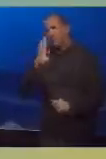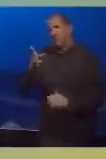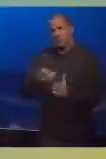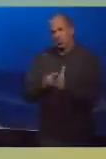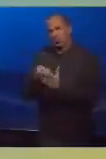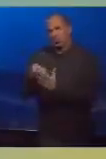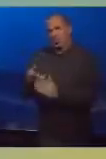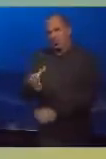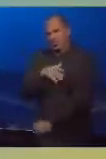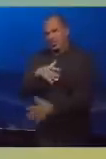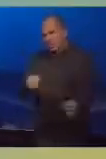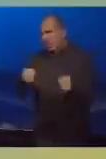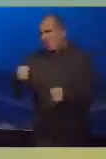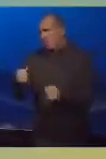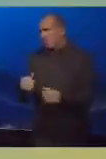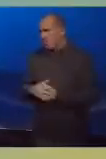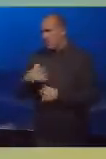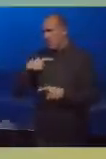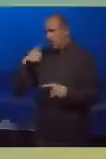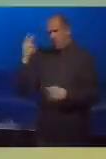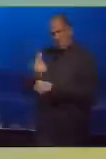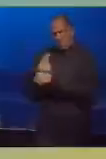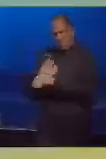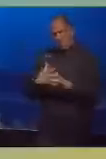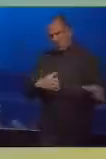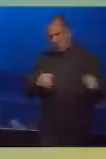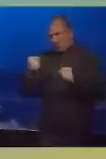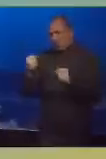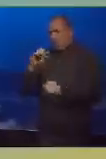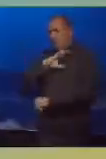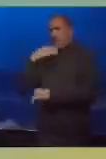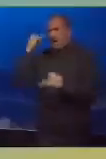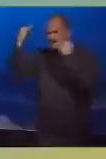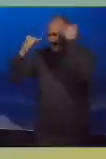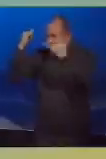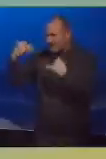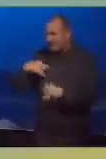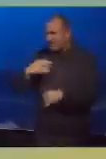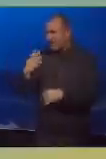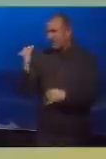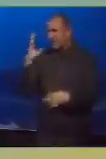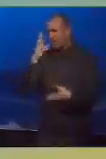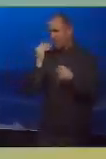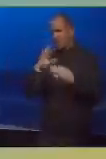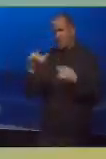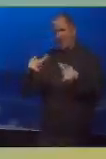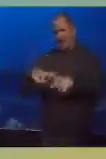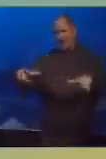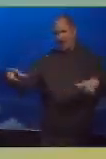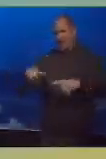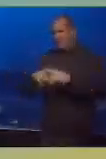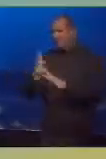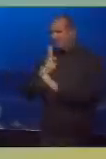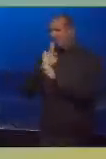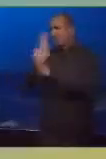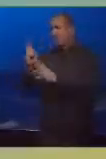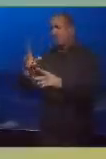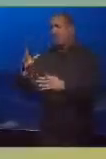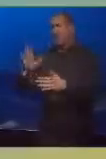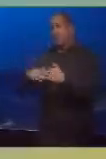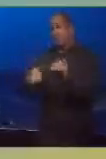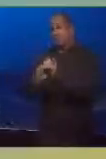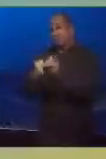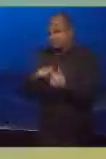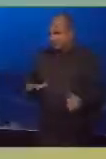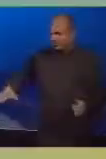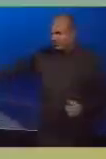I would use the power of ideas and the beauty of language to speak for and on behalf of the